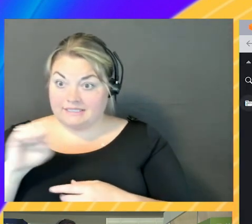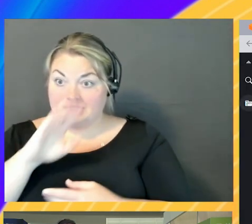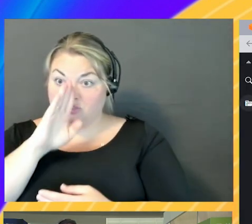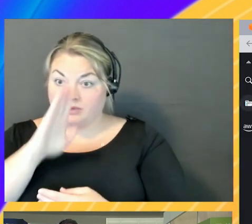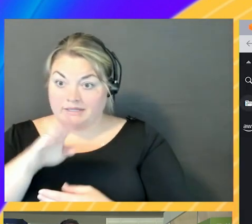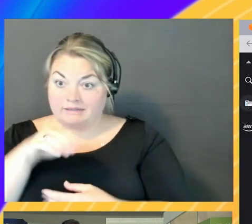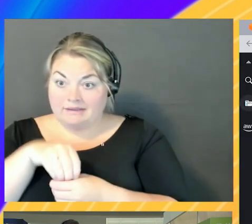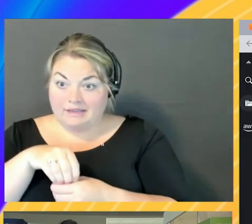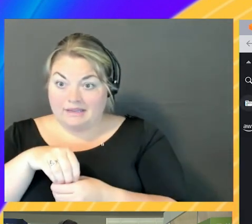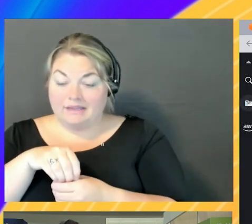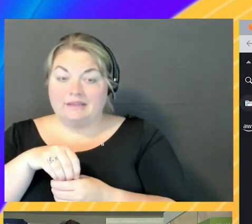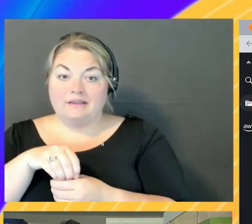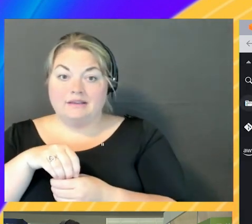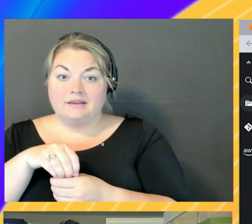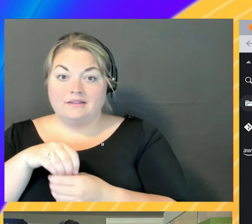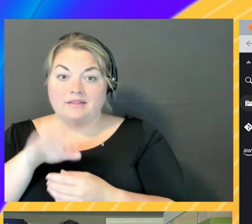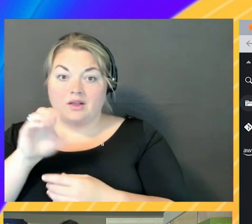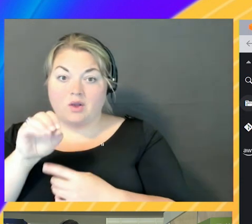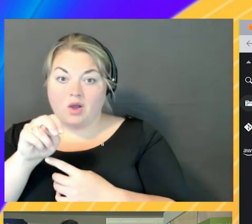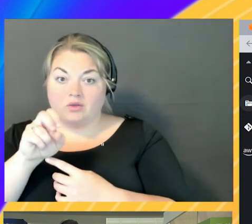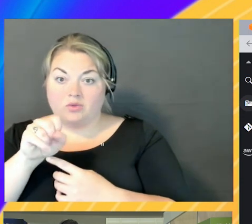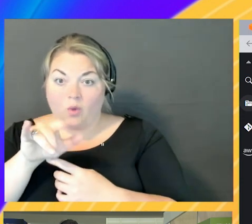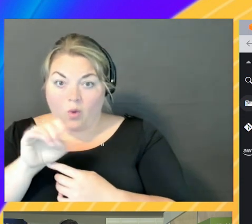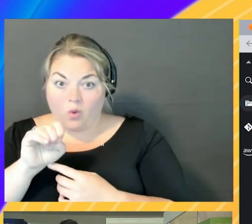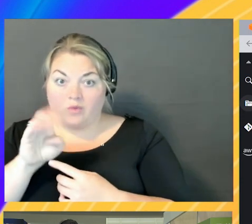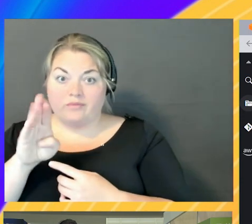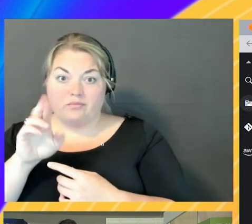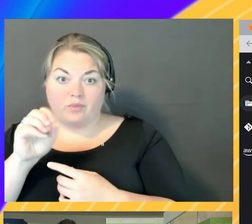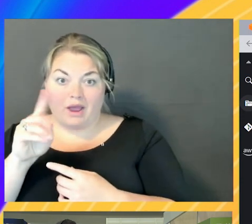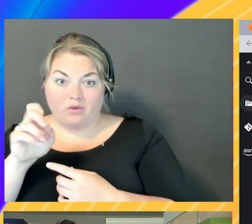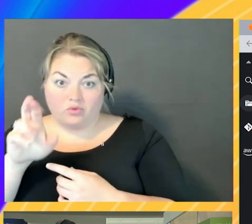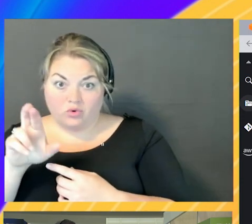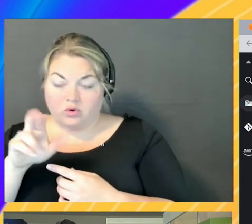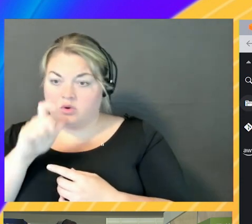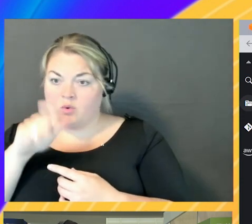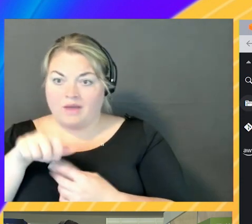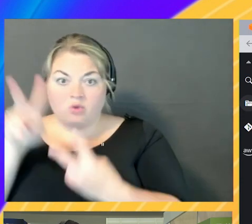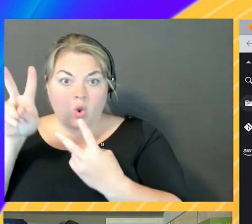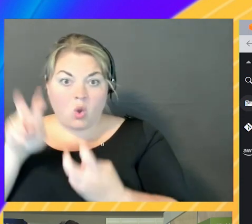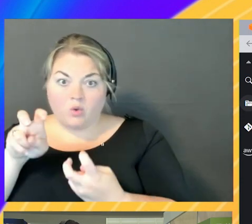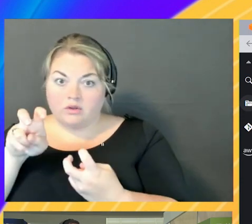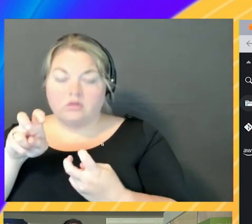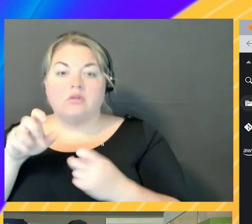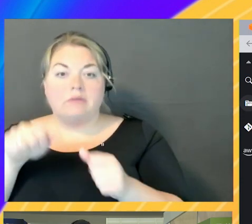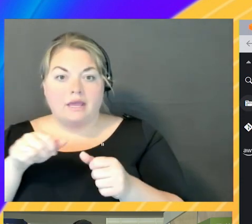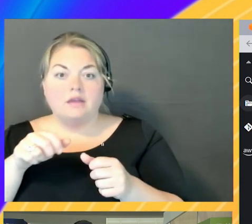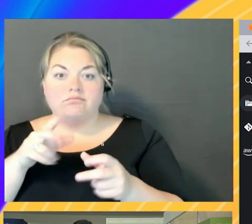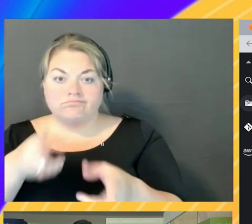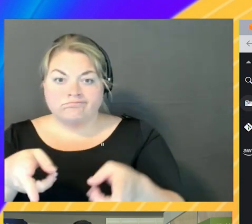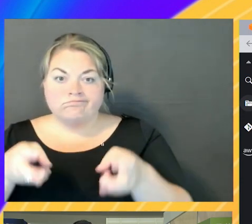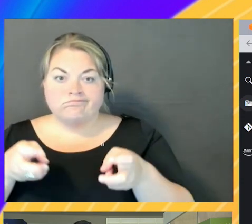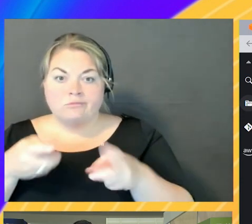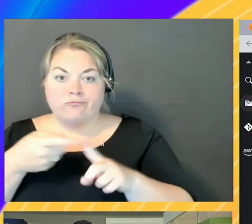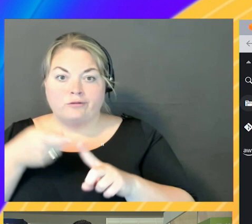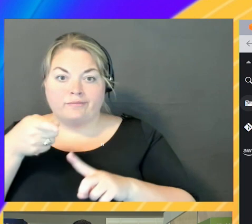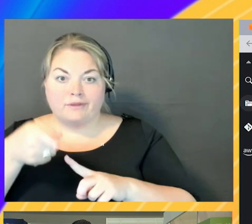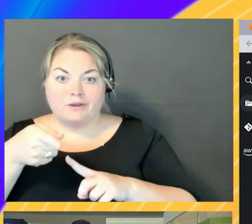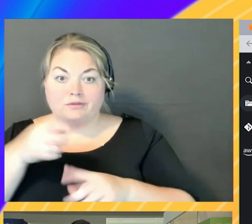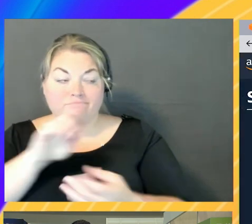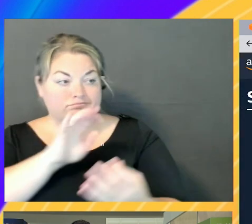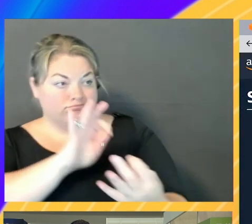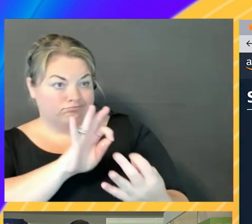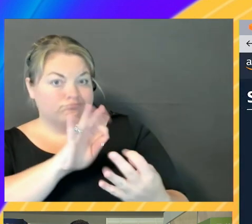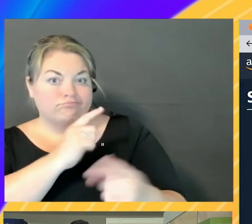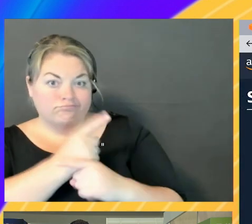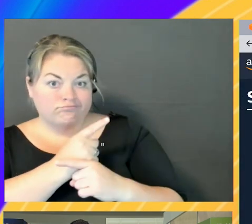browser, so I don't have to load any kind of code, and I can actually source my code from an S3 bucket if I have it there. Correct, yep. Perfect. All right,